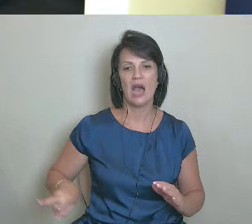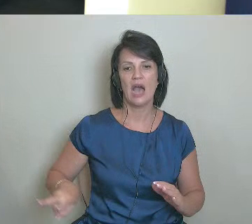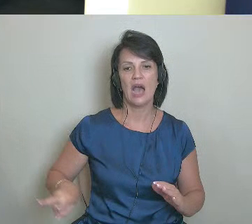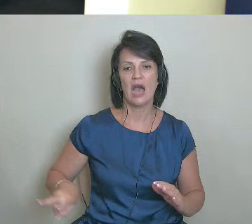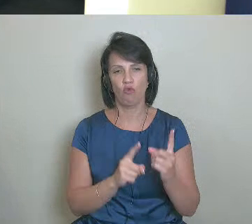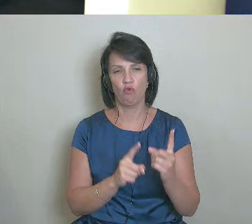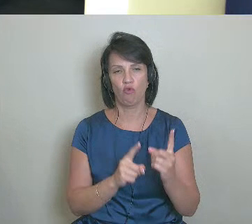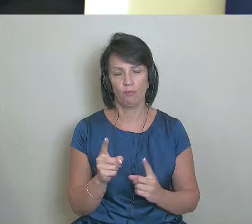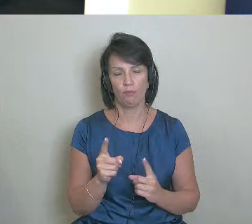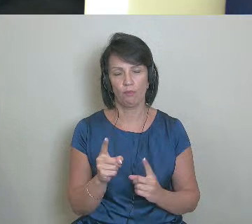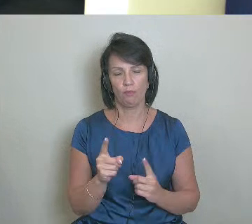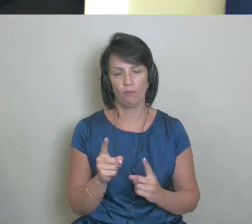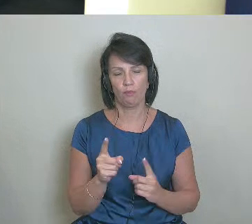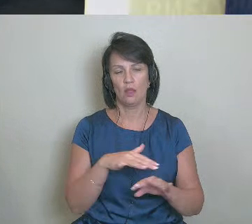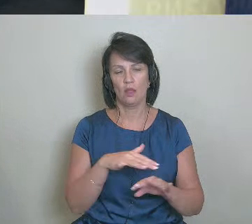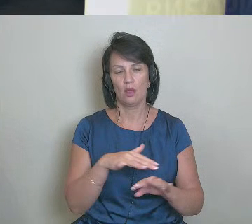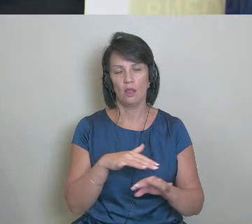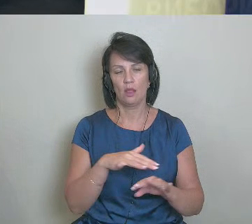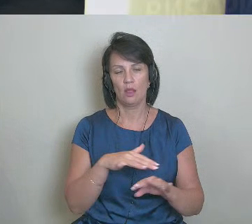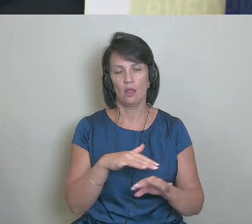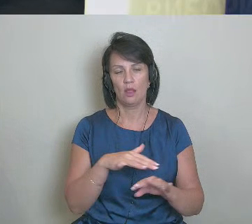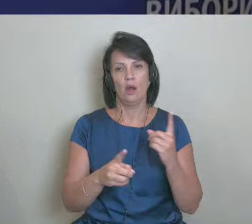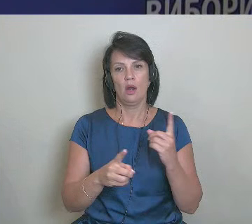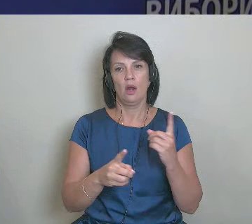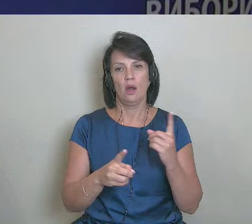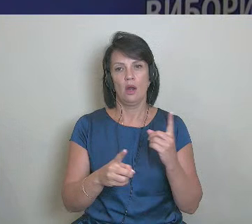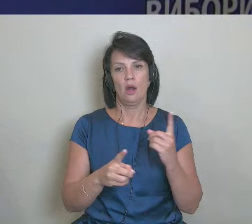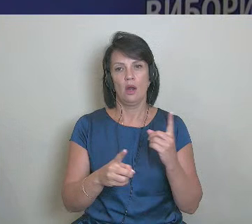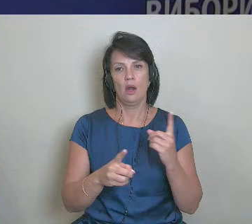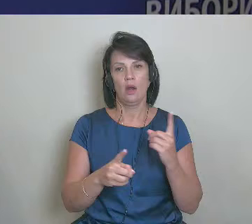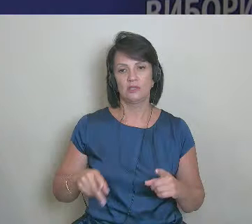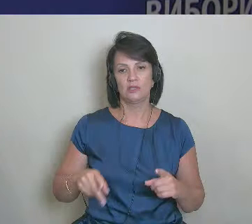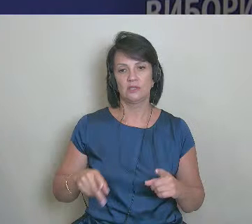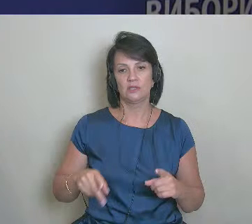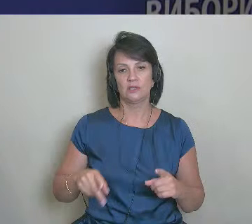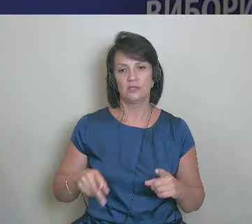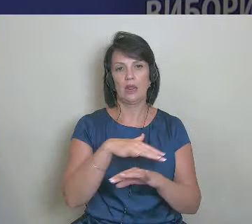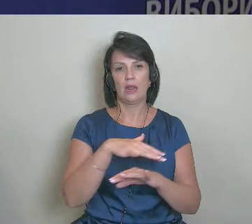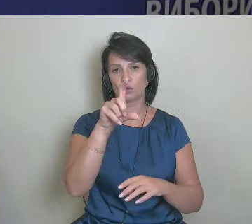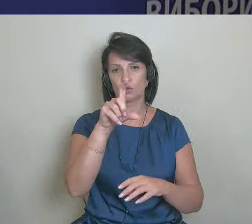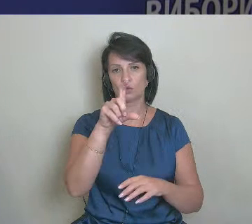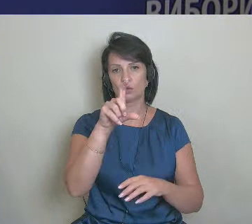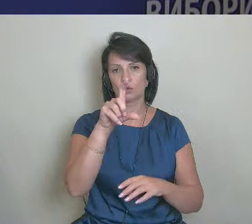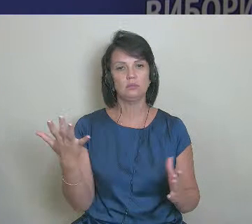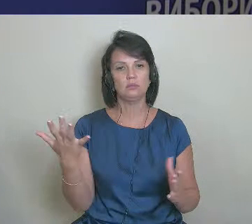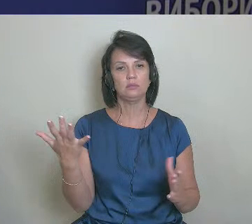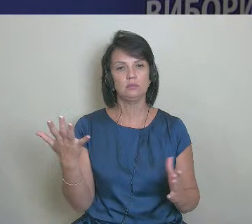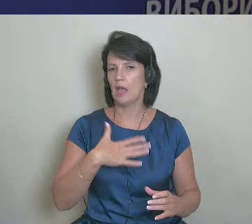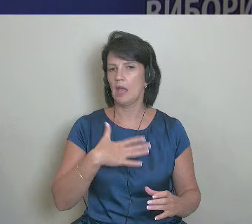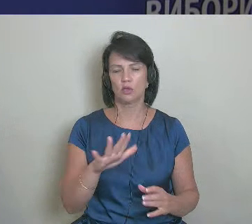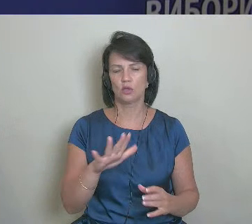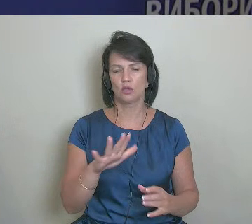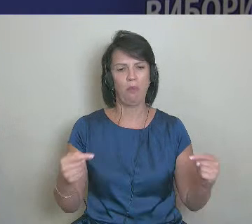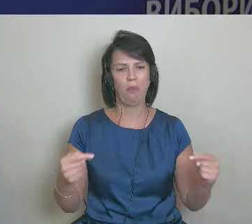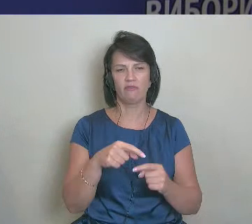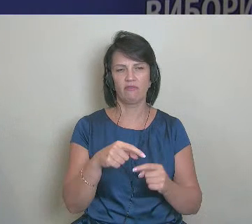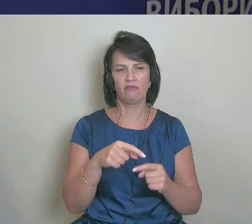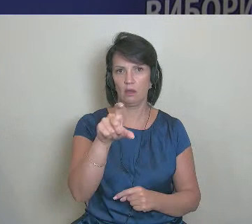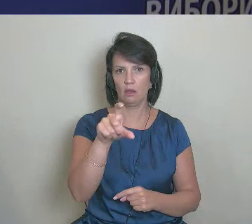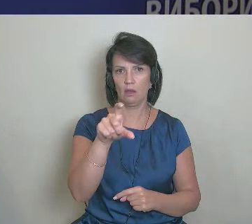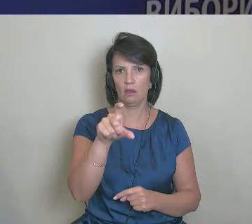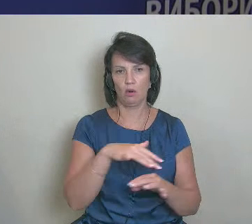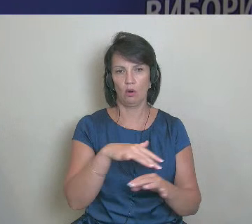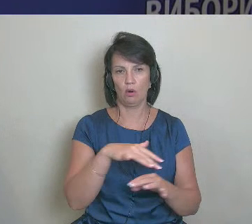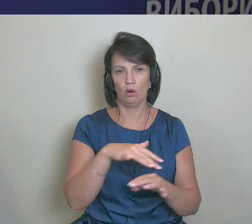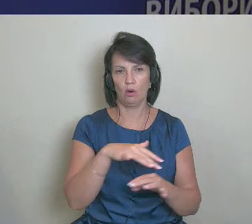communities. That's what we started with, administrative territorial reform and administrative amalgamation of